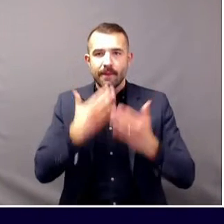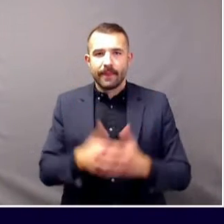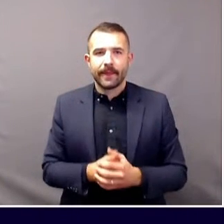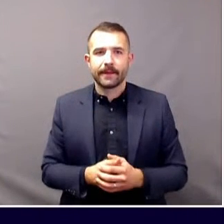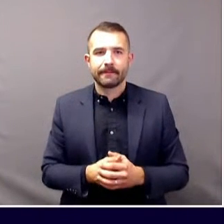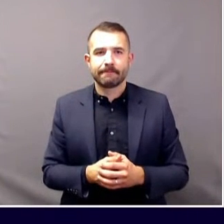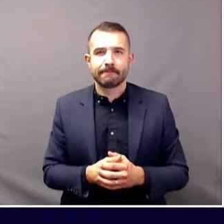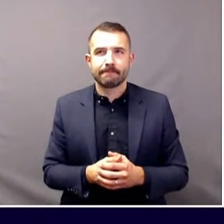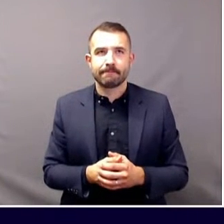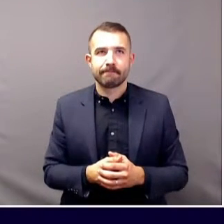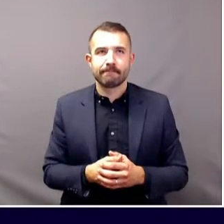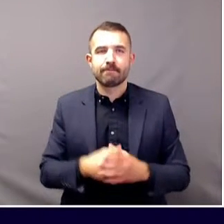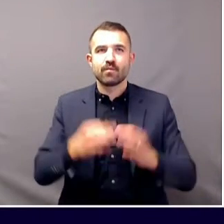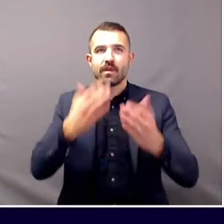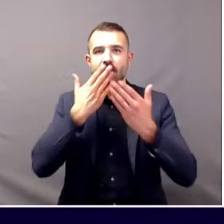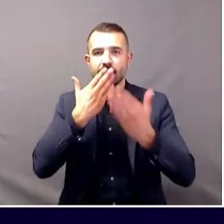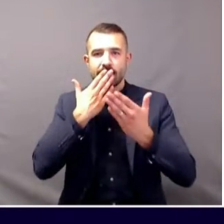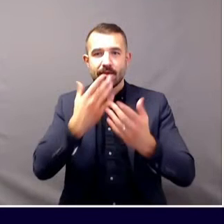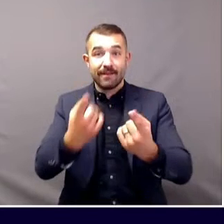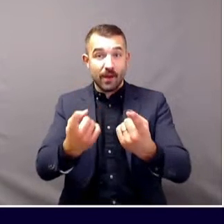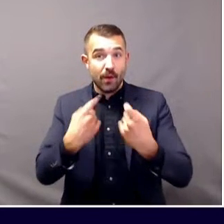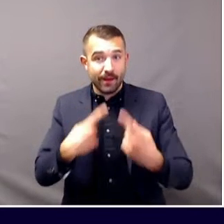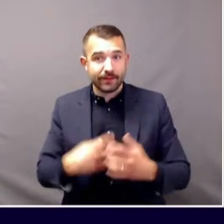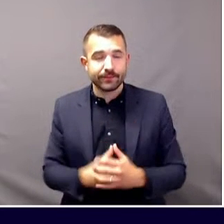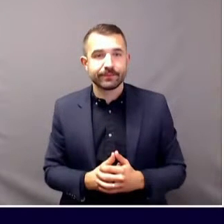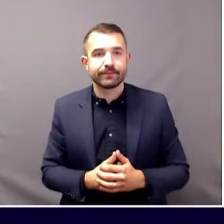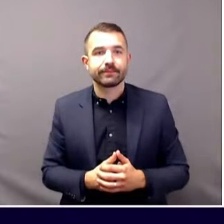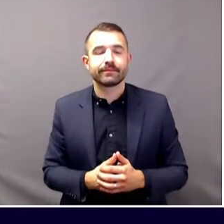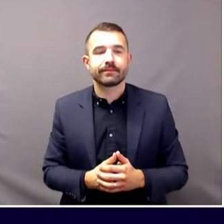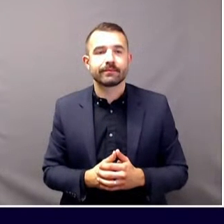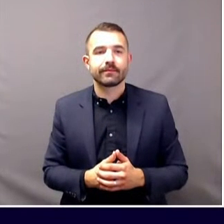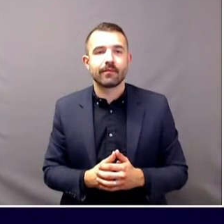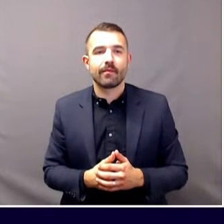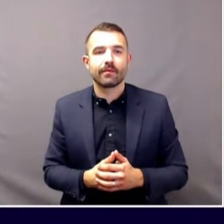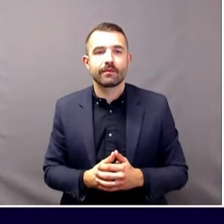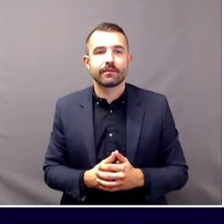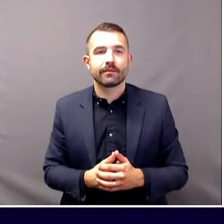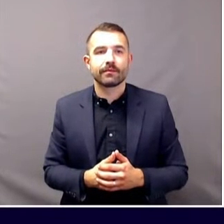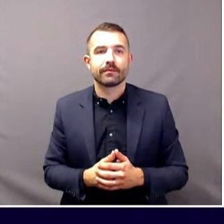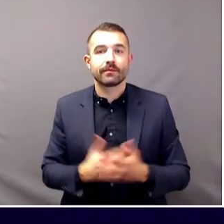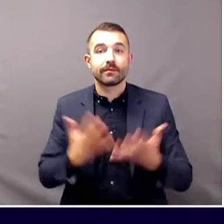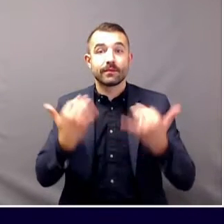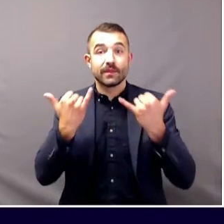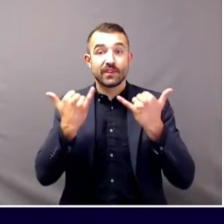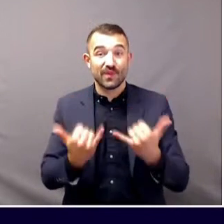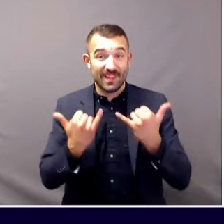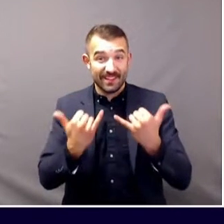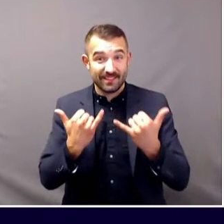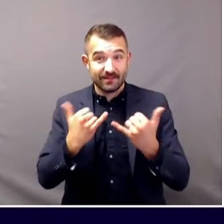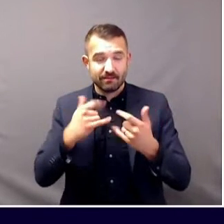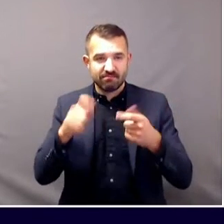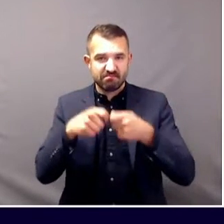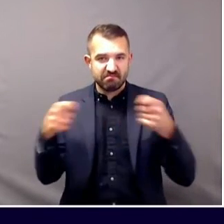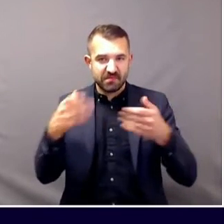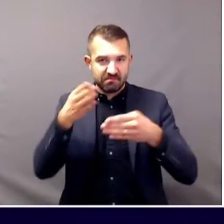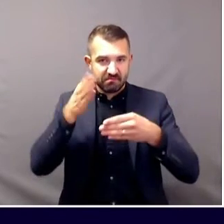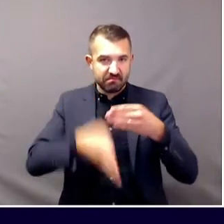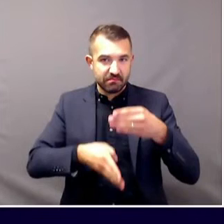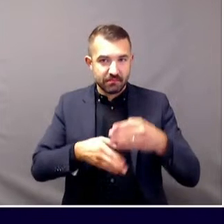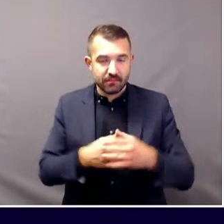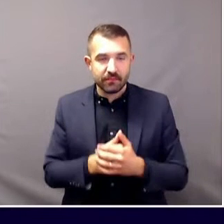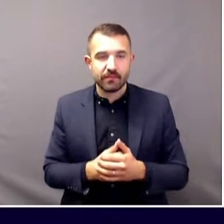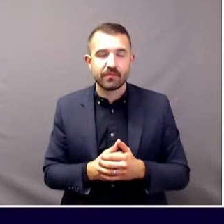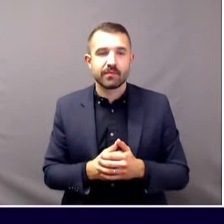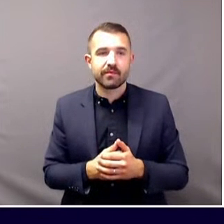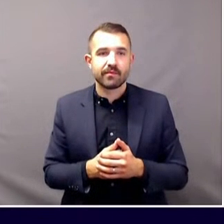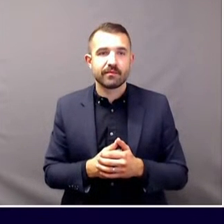Thanks for that question, Eric. I want to just wrap up by sort of starting where we're